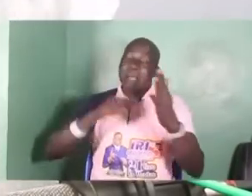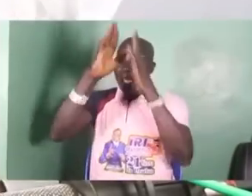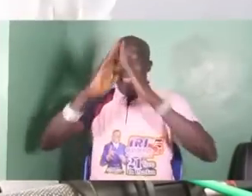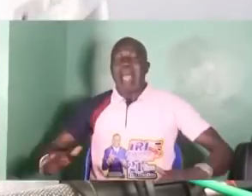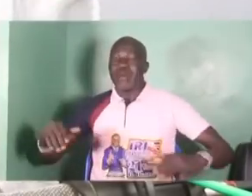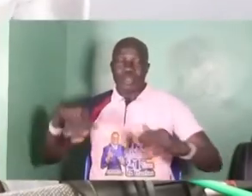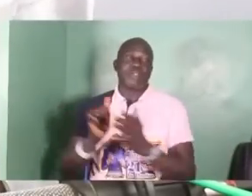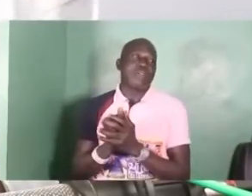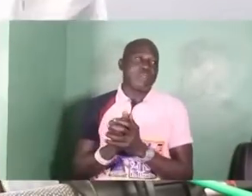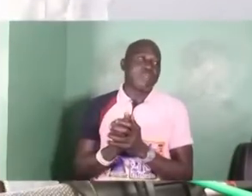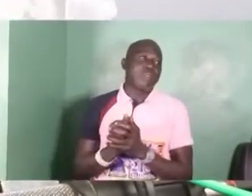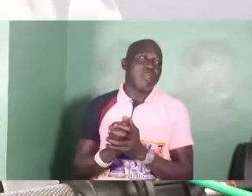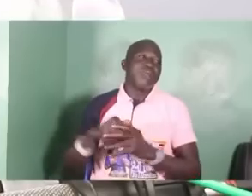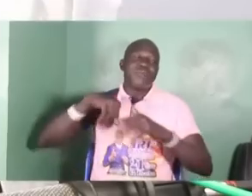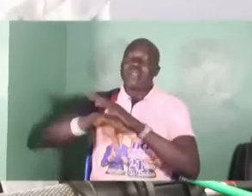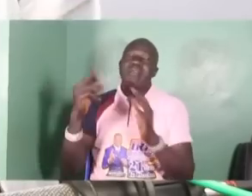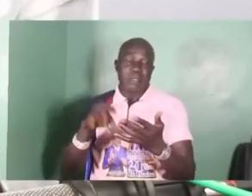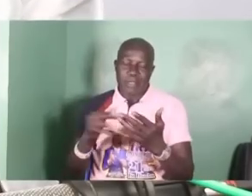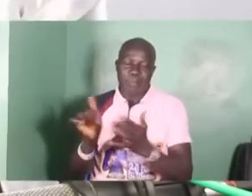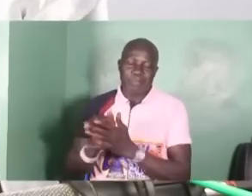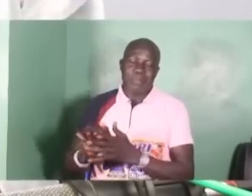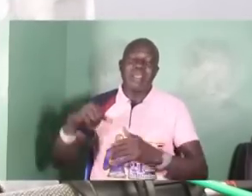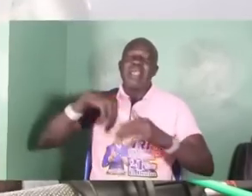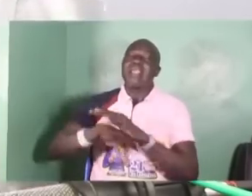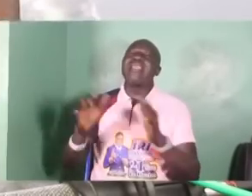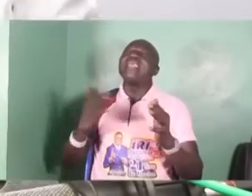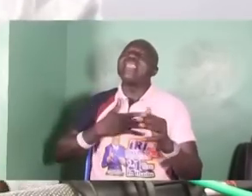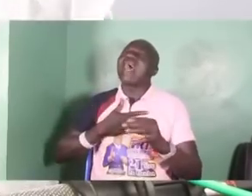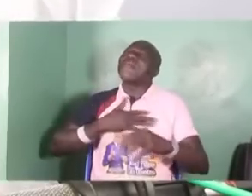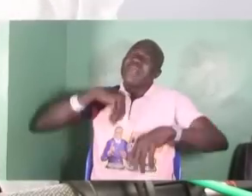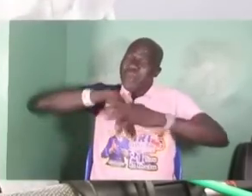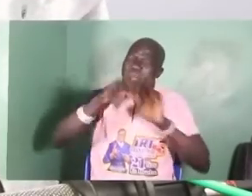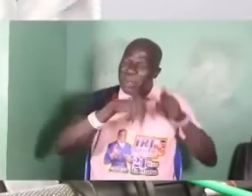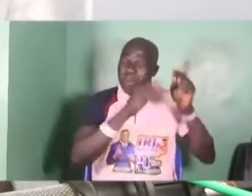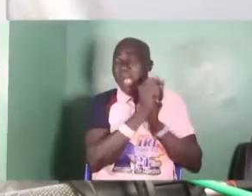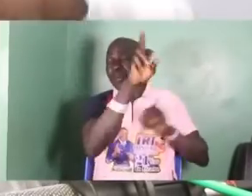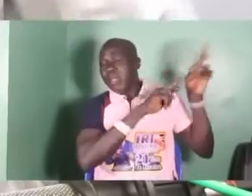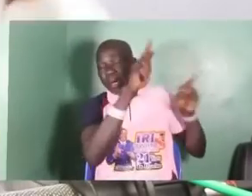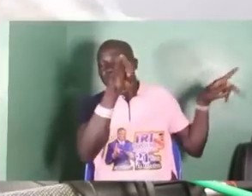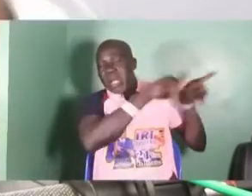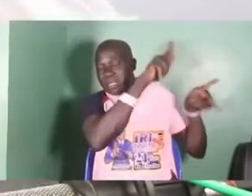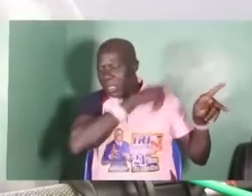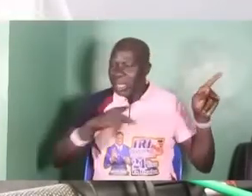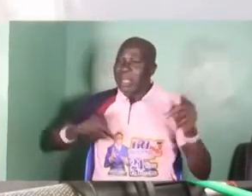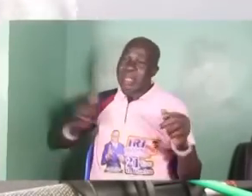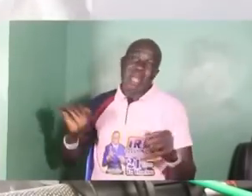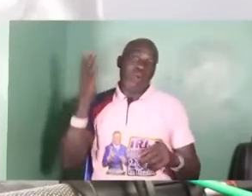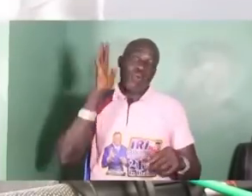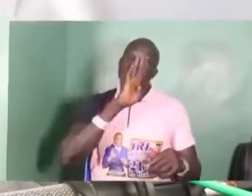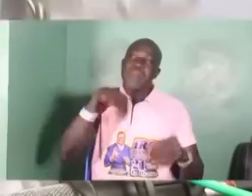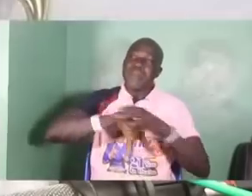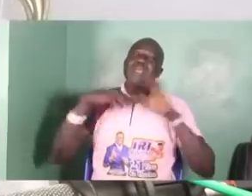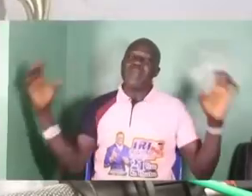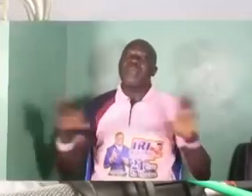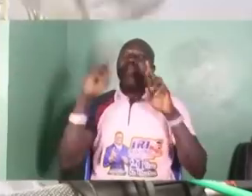Common. Apostle is not common. Allah for I don't choose. It's God himself that appointed them. Sorry, I'm talking about the apostle. Yeah, why won't that be this apostle? Come and see what